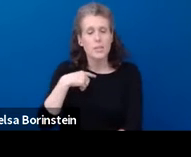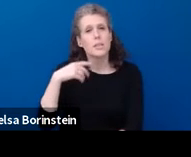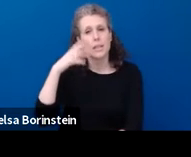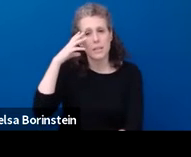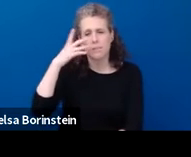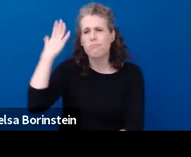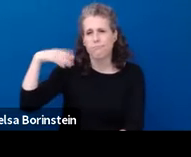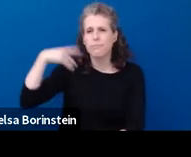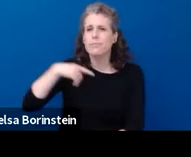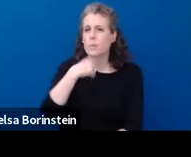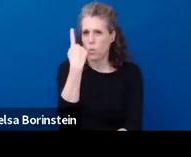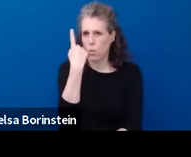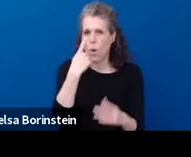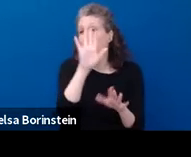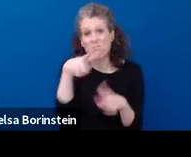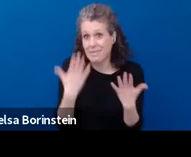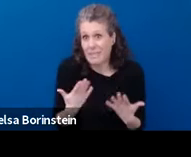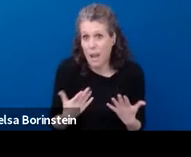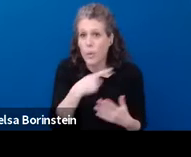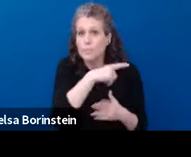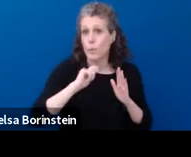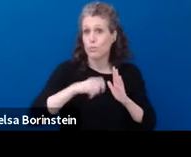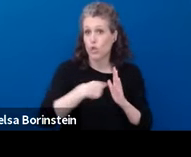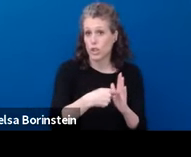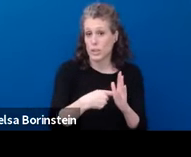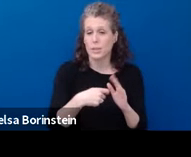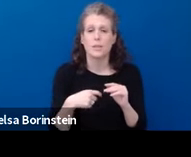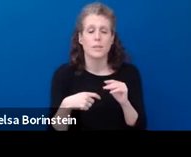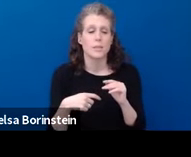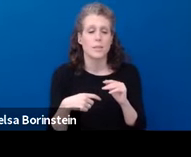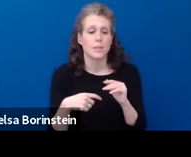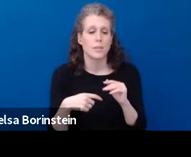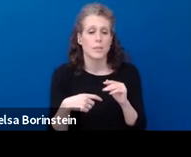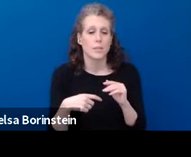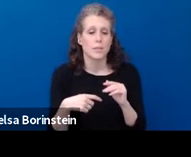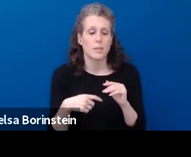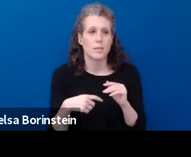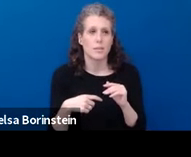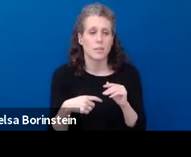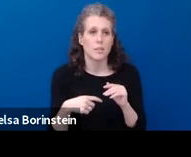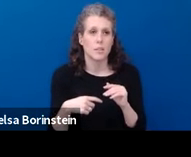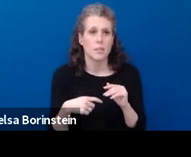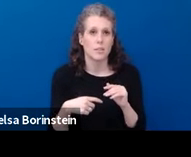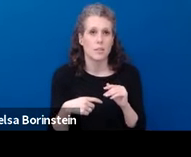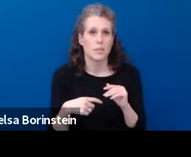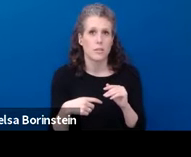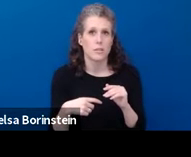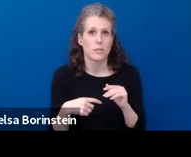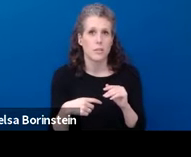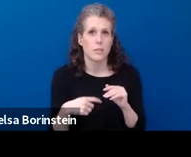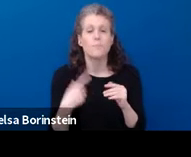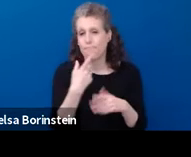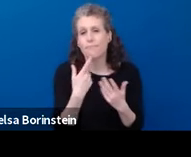that I'm working with right now, where I try to reach